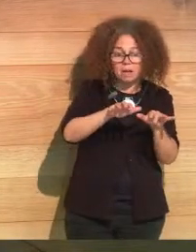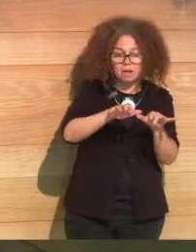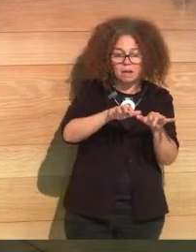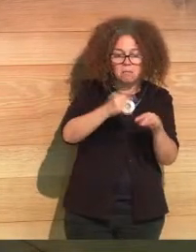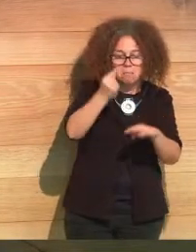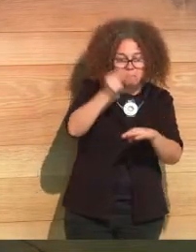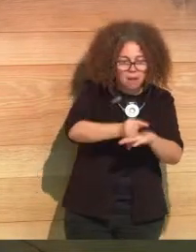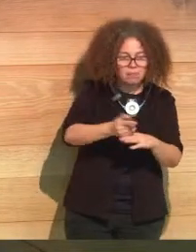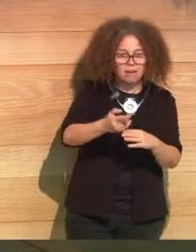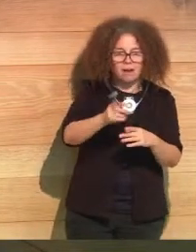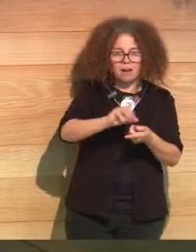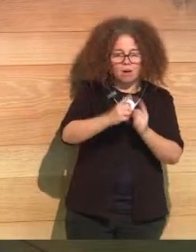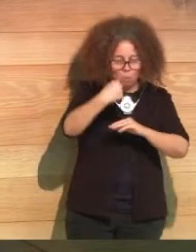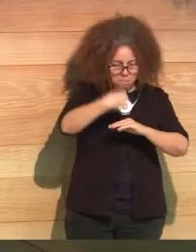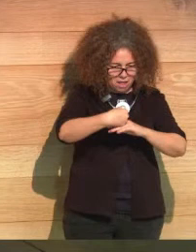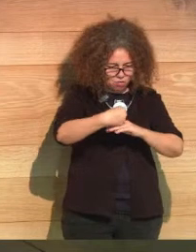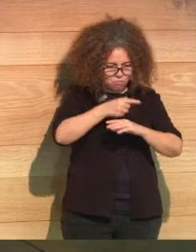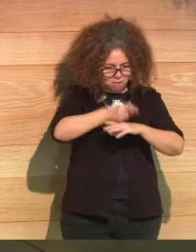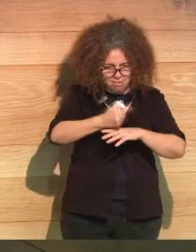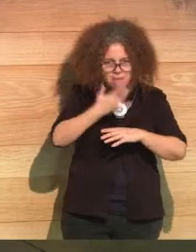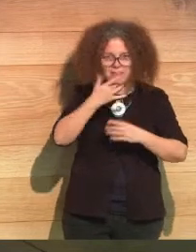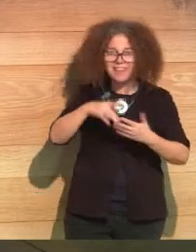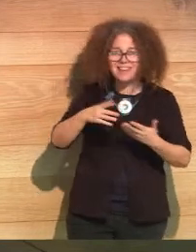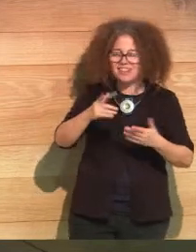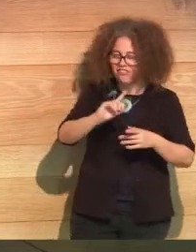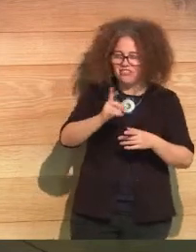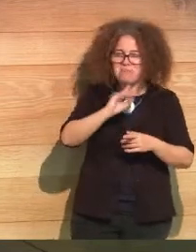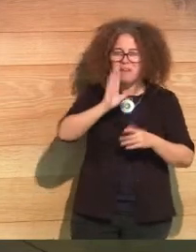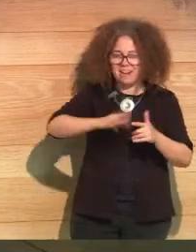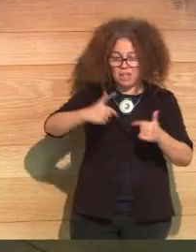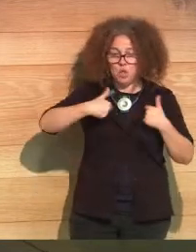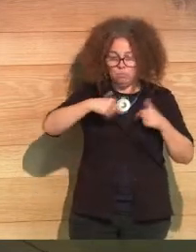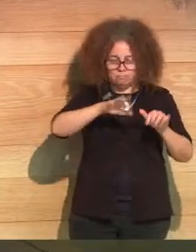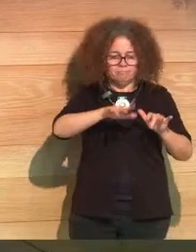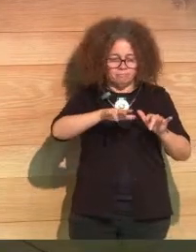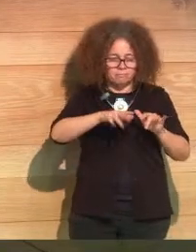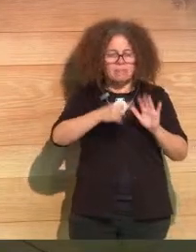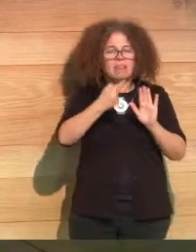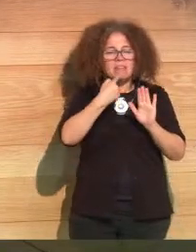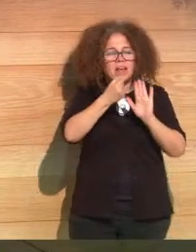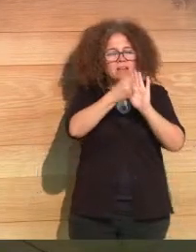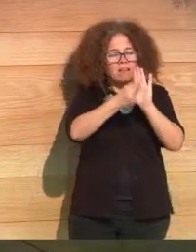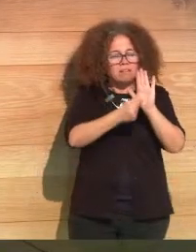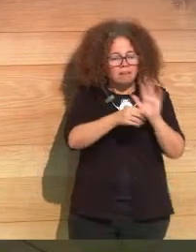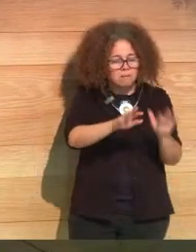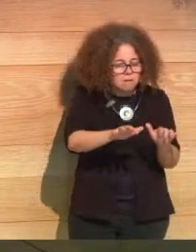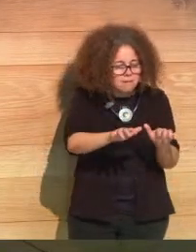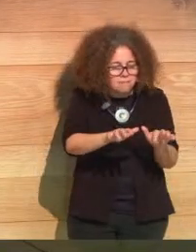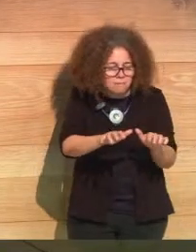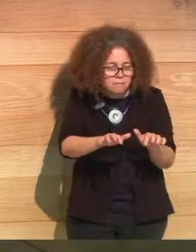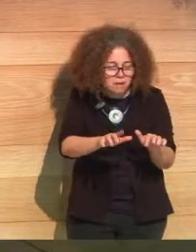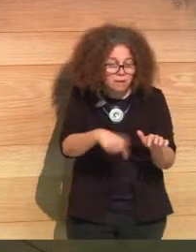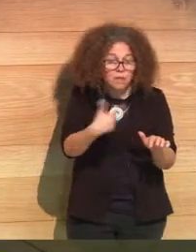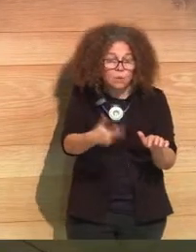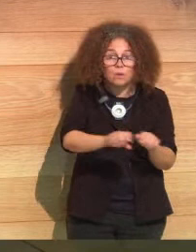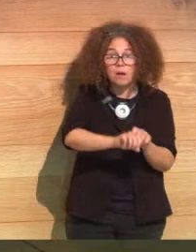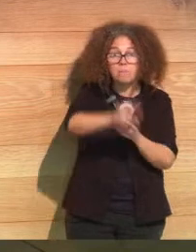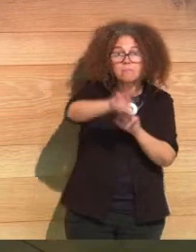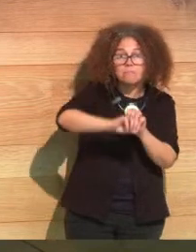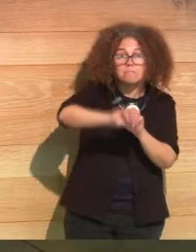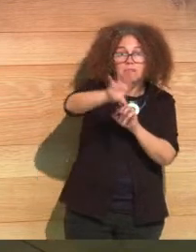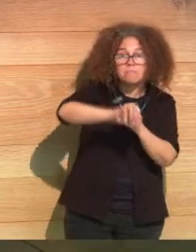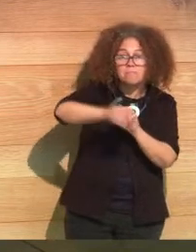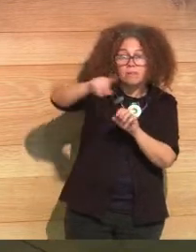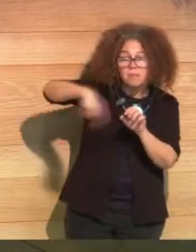on a table, we give instruction, and as we speak, the machine is creating the drawings that will be shown to the public. So it questions